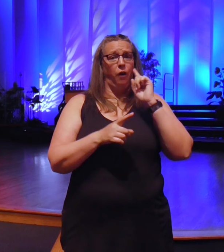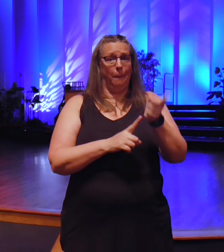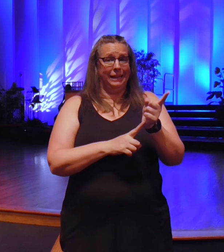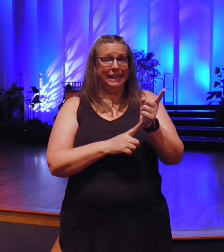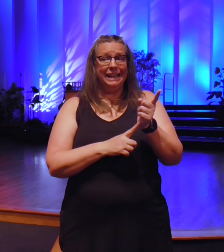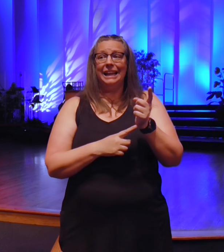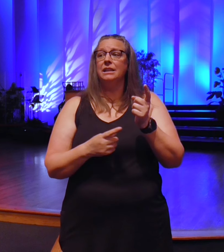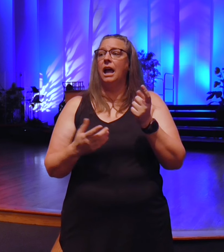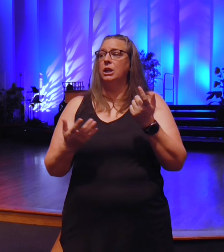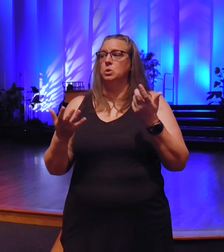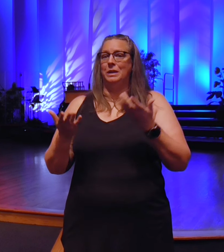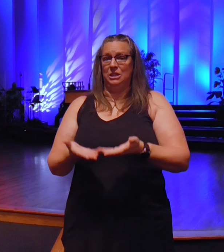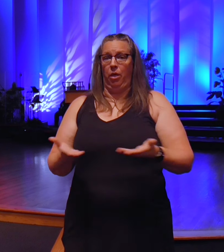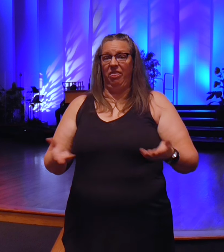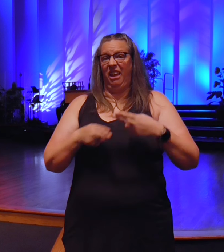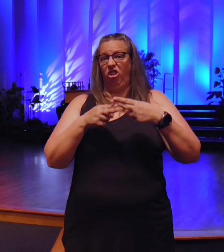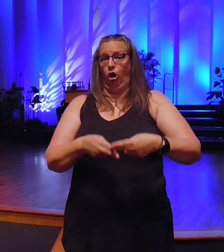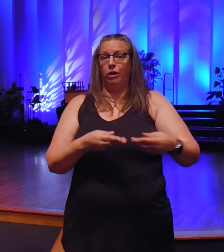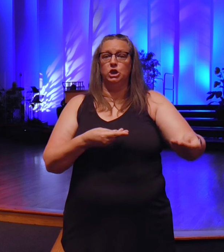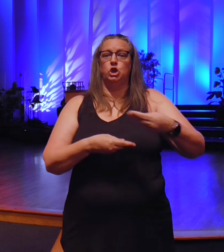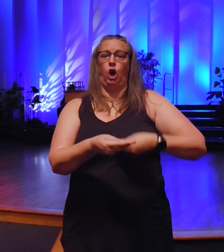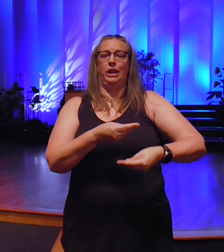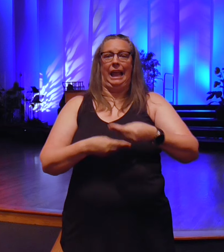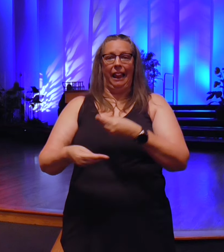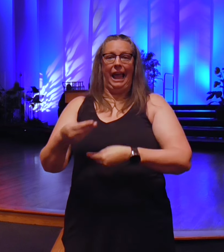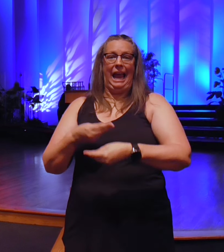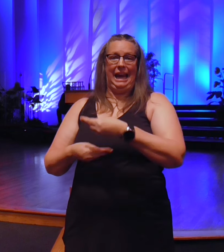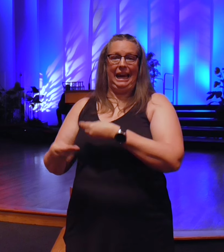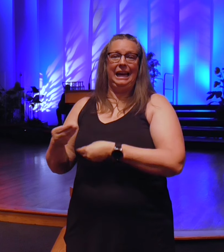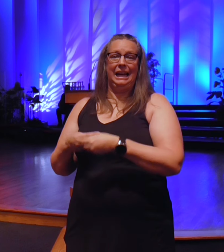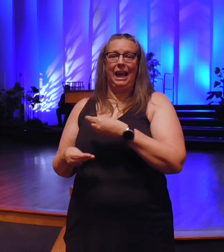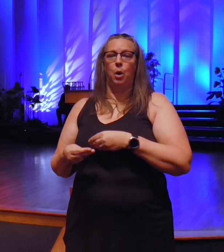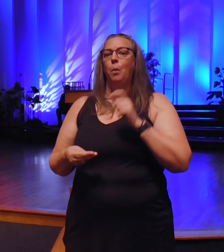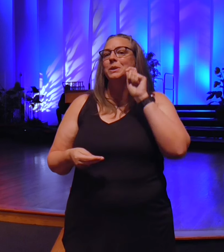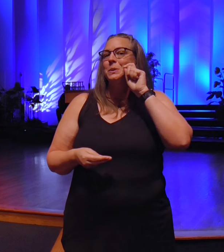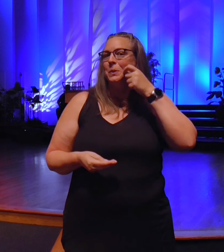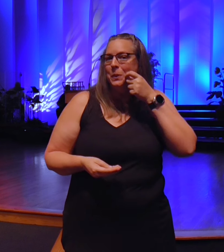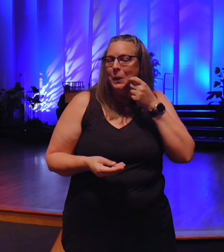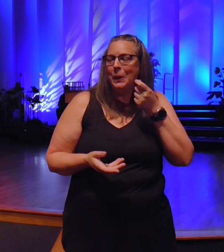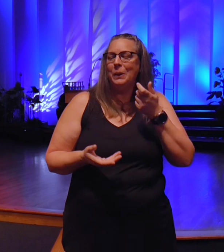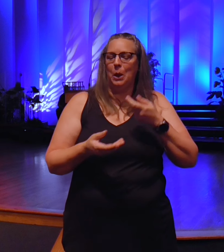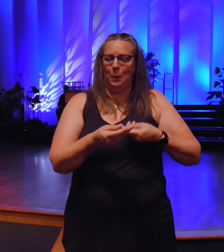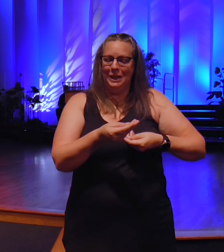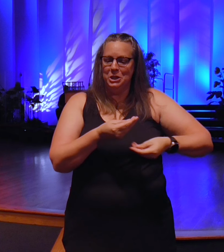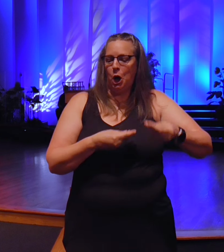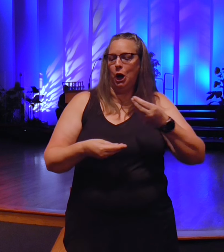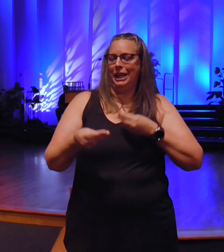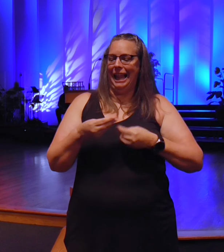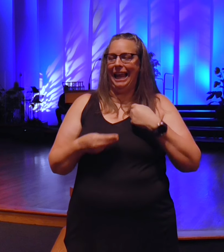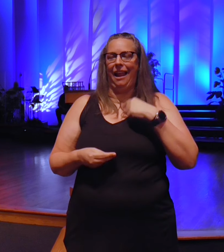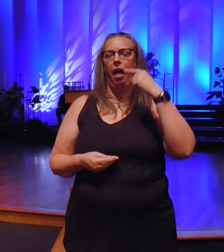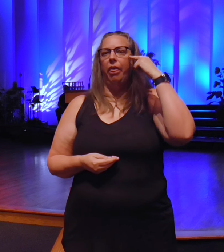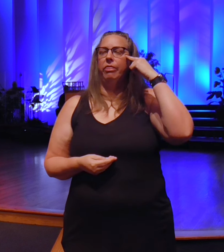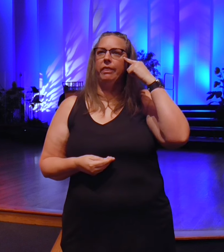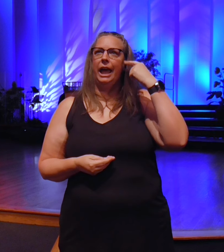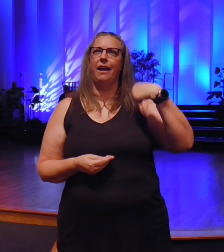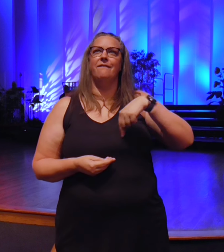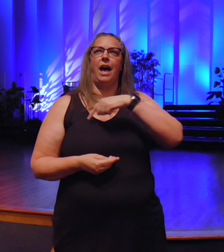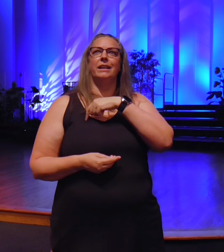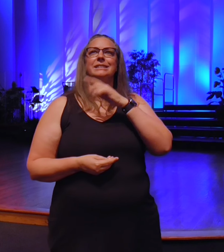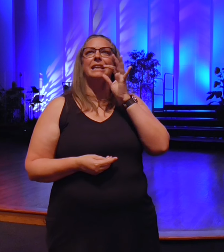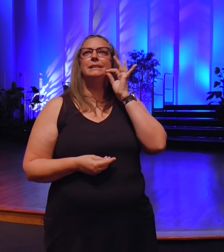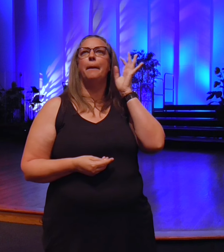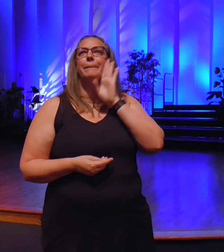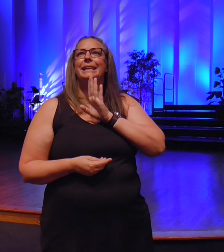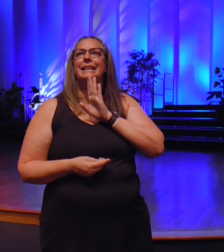we do this great thing called circulating. You know, the cool thing about us circulating and all that we are, I like to think of us as like a beehive.